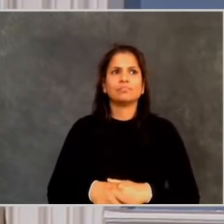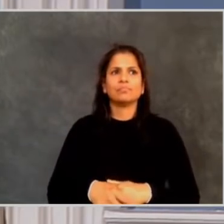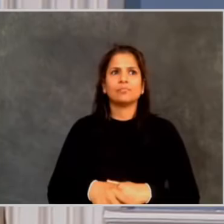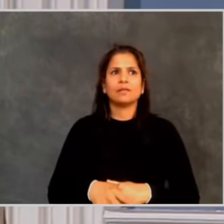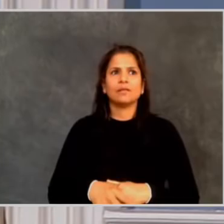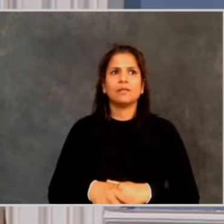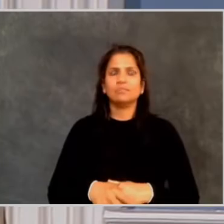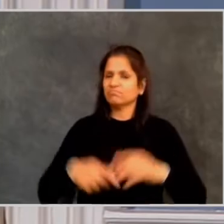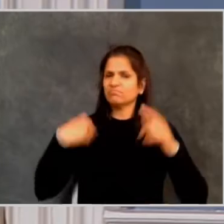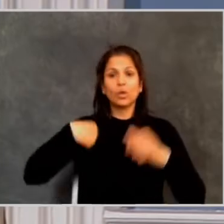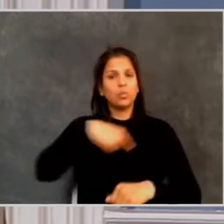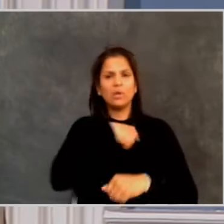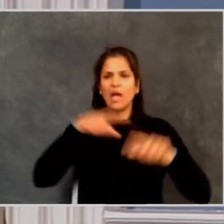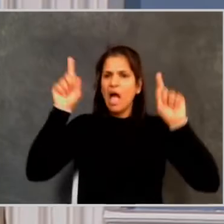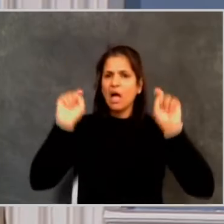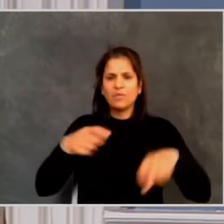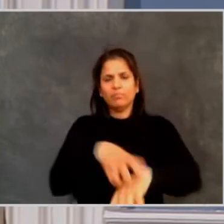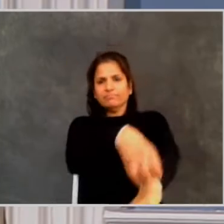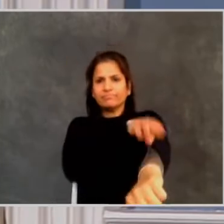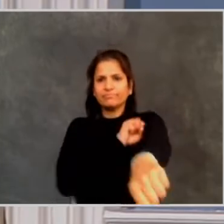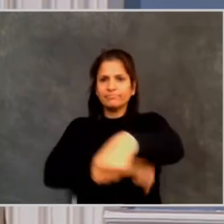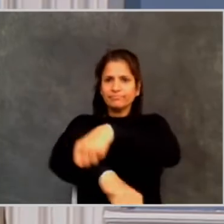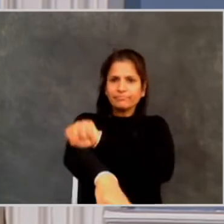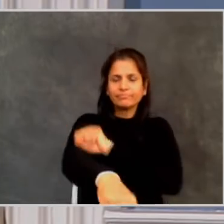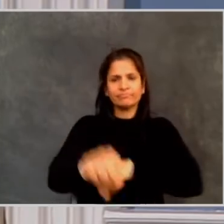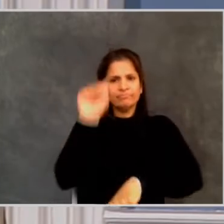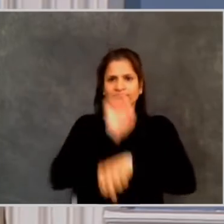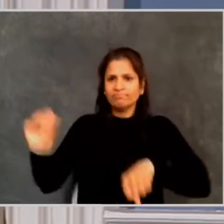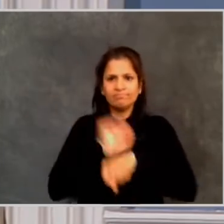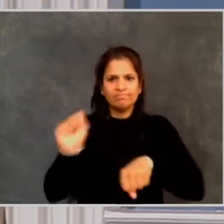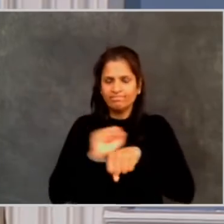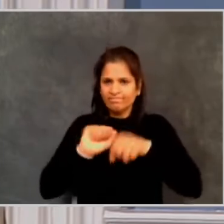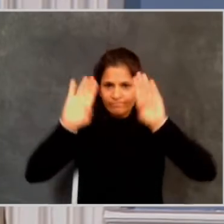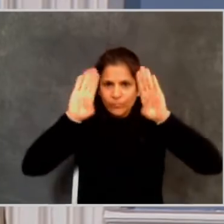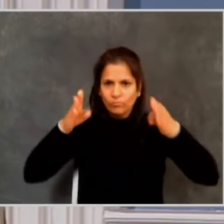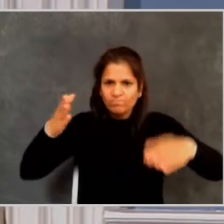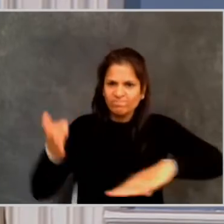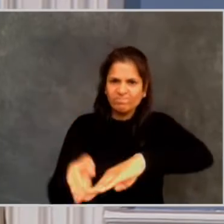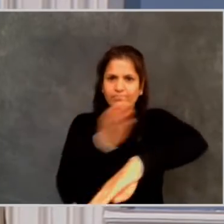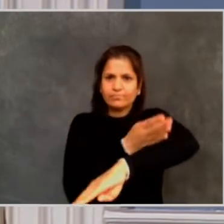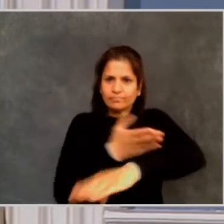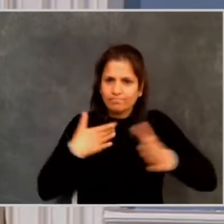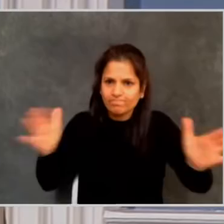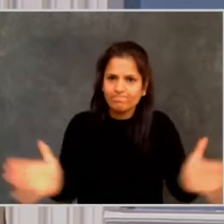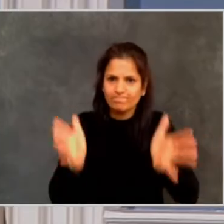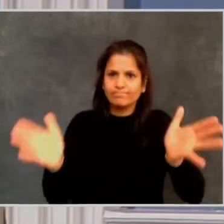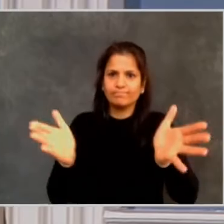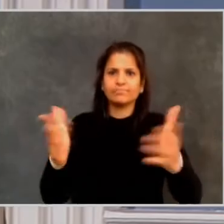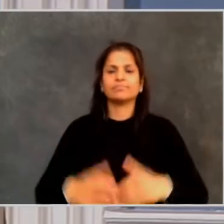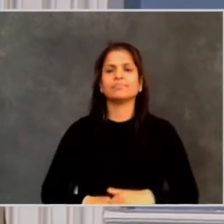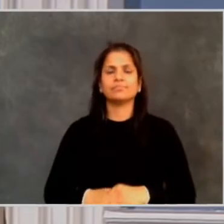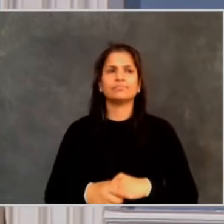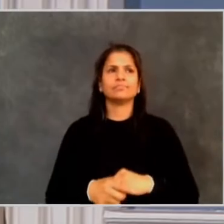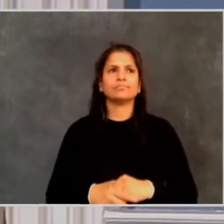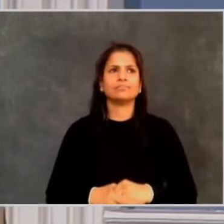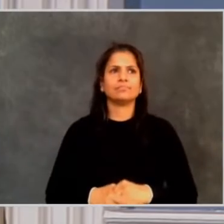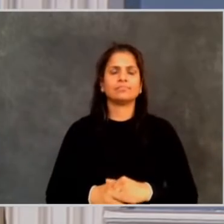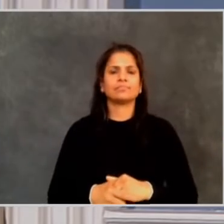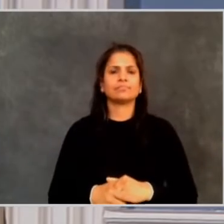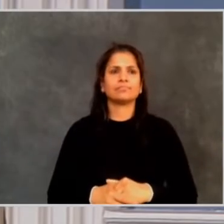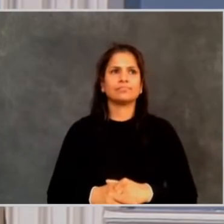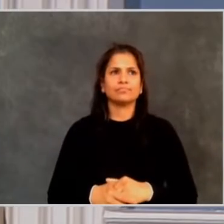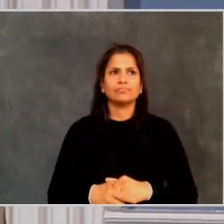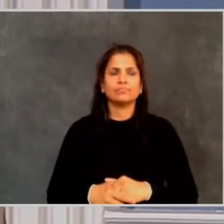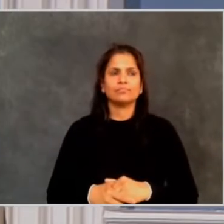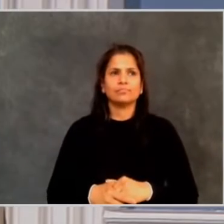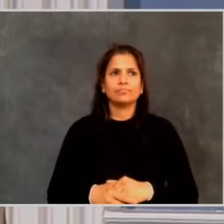to contribute to the ongoing improvement and slowing of the spread of this virus. And that, the work that's been put